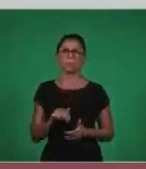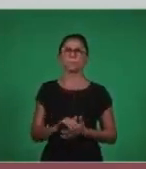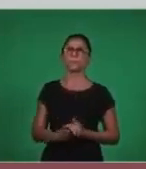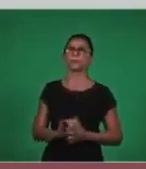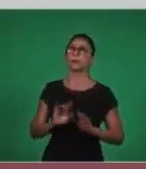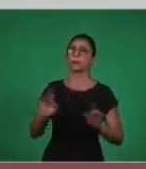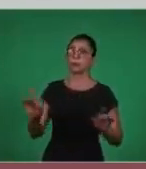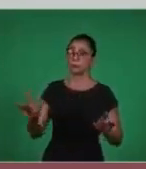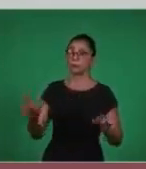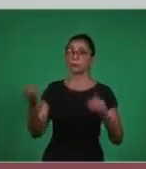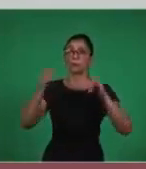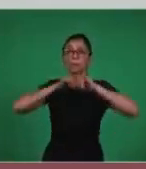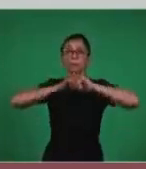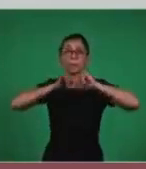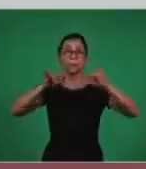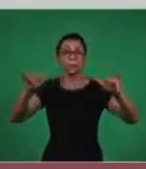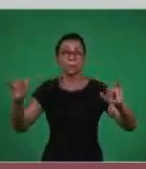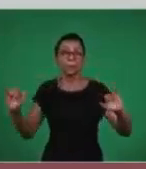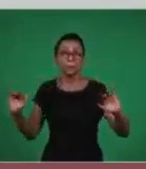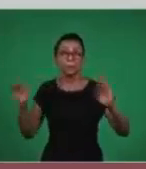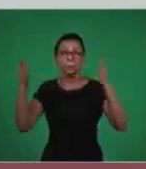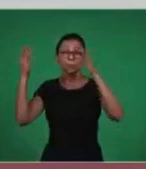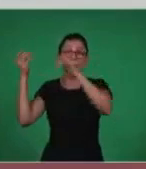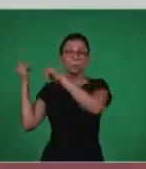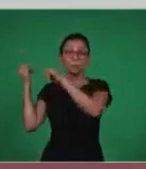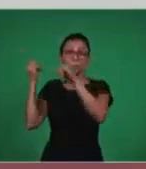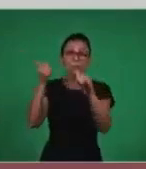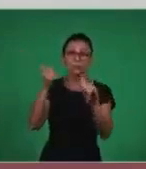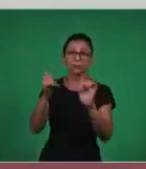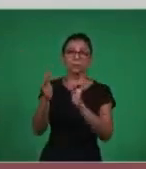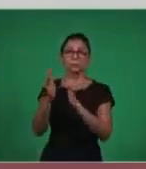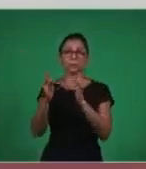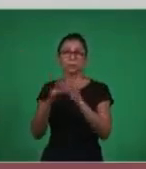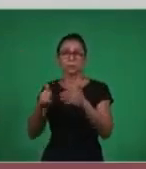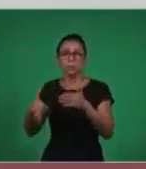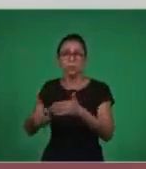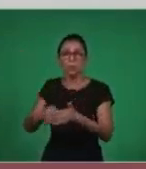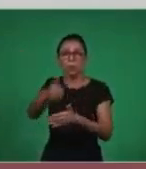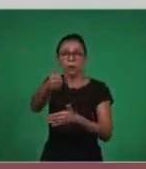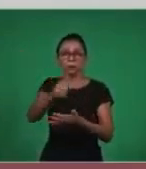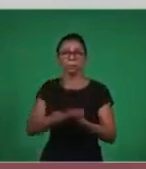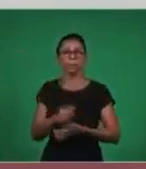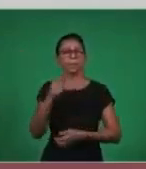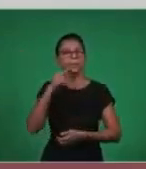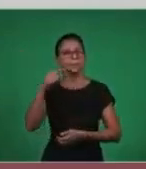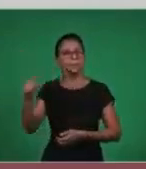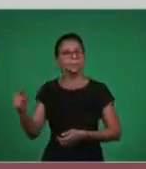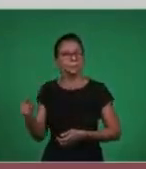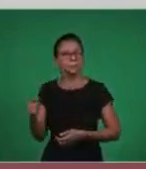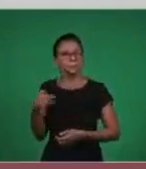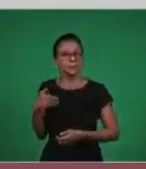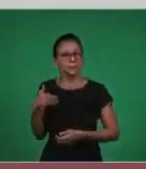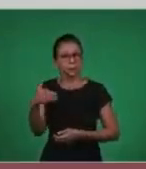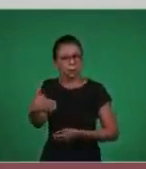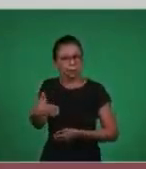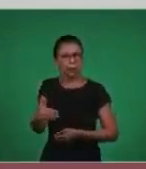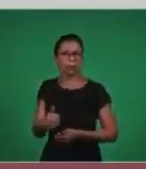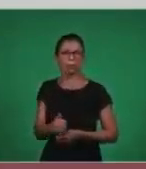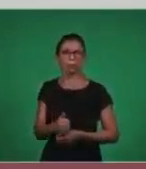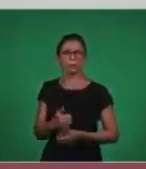Jesus is at the doors. We received this week a request from the government of the